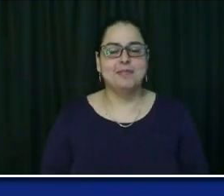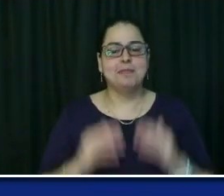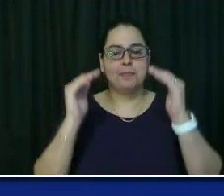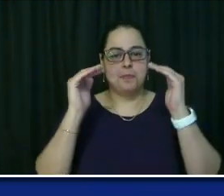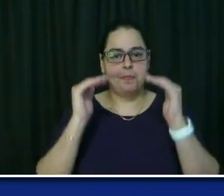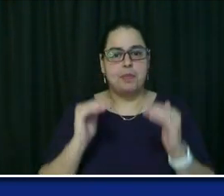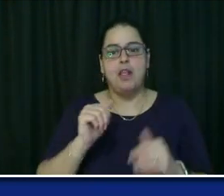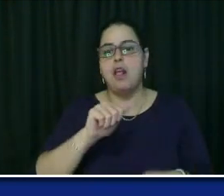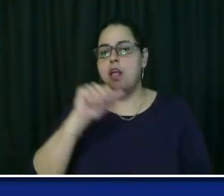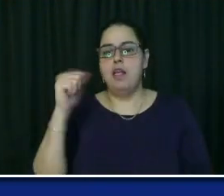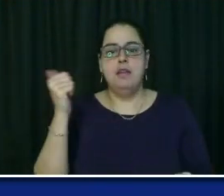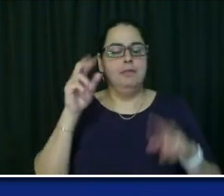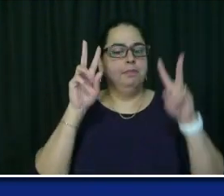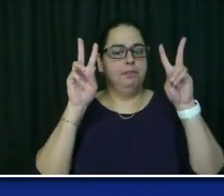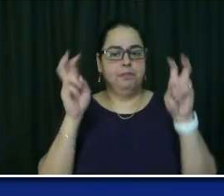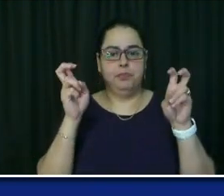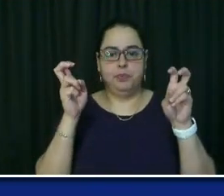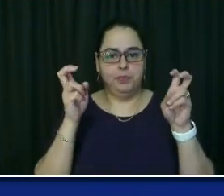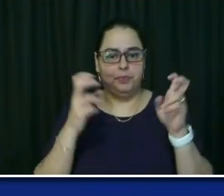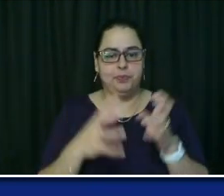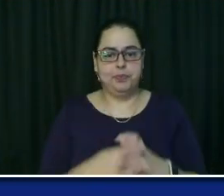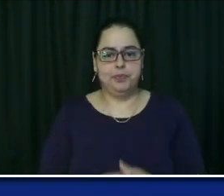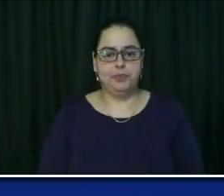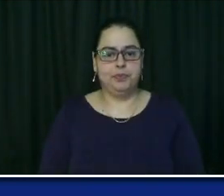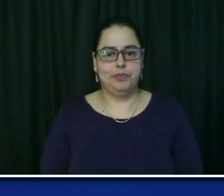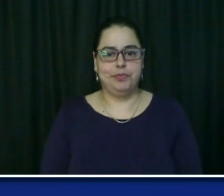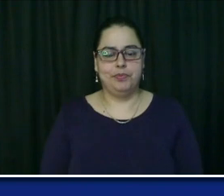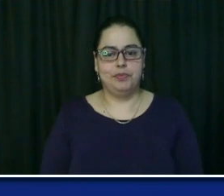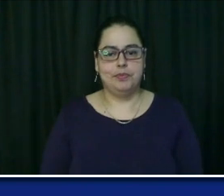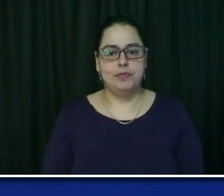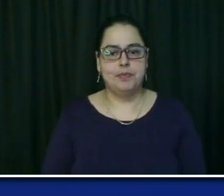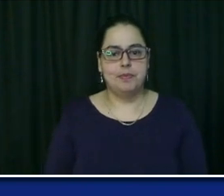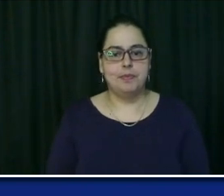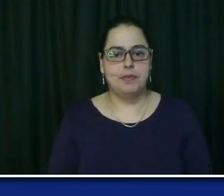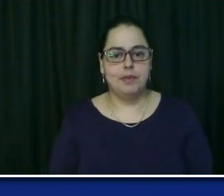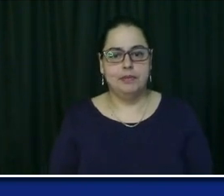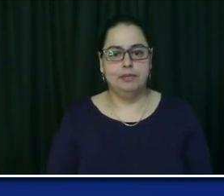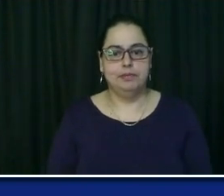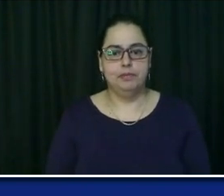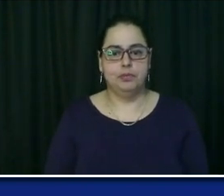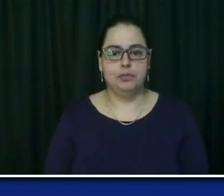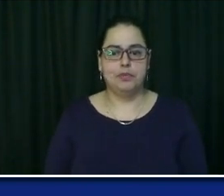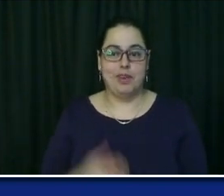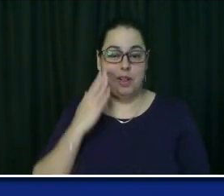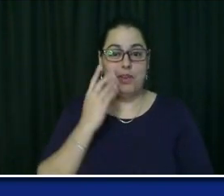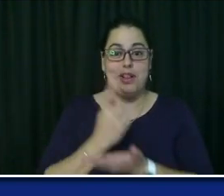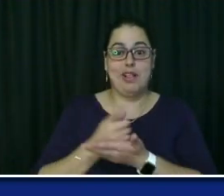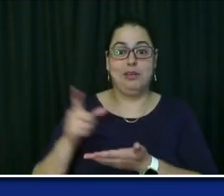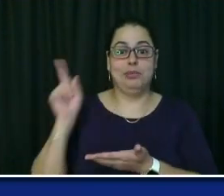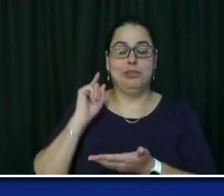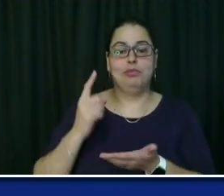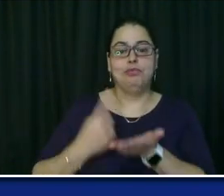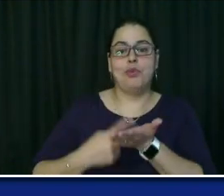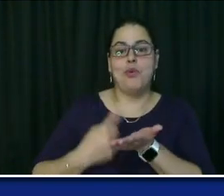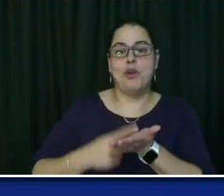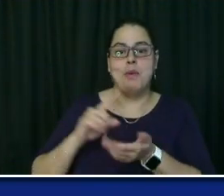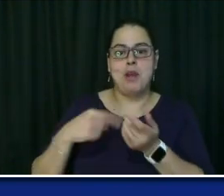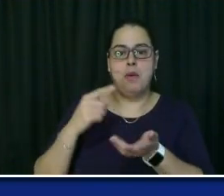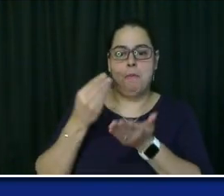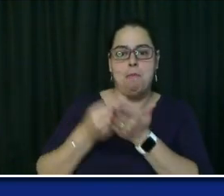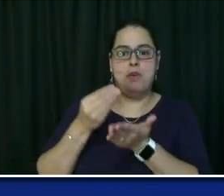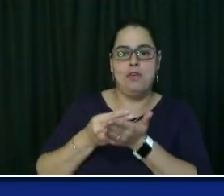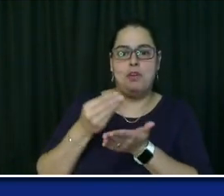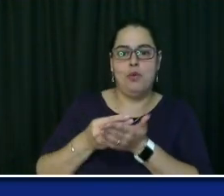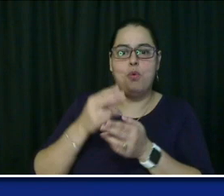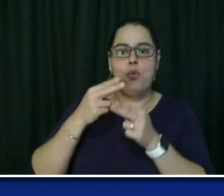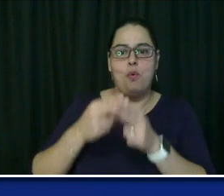announcements about money that we have through the CARES Act, which stands for the Coronavirus Aid Relief Act. And we've